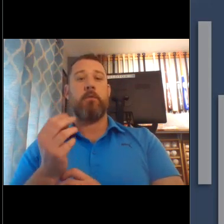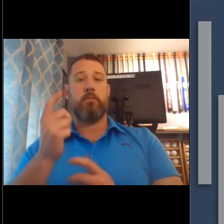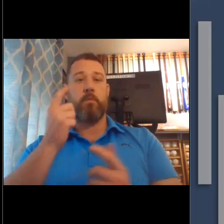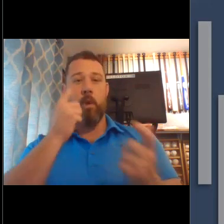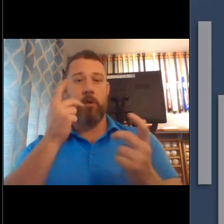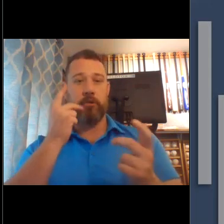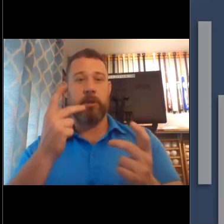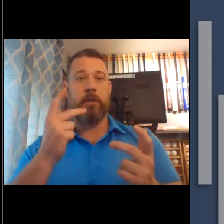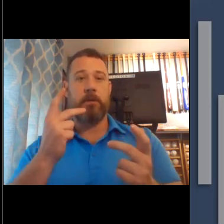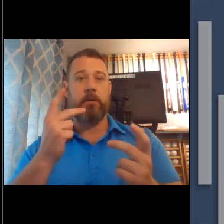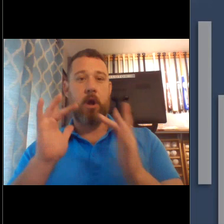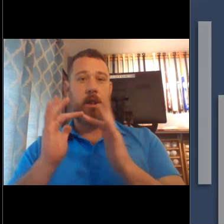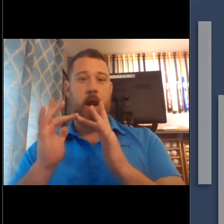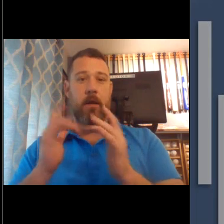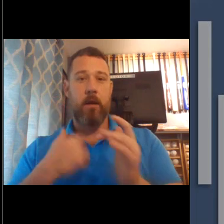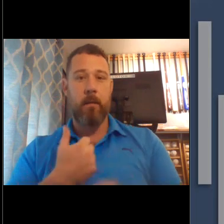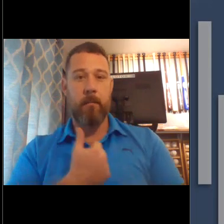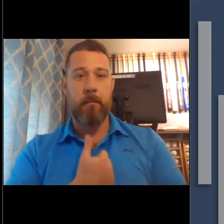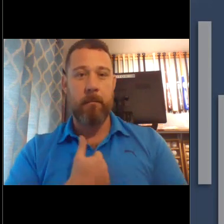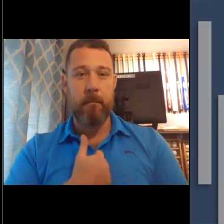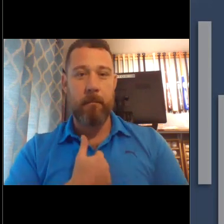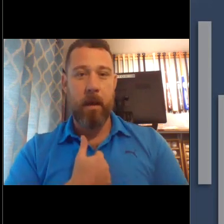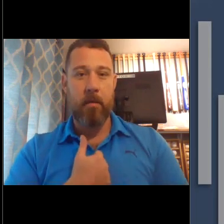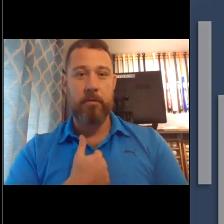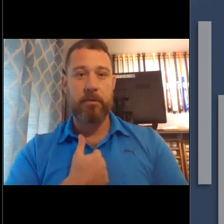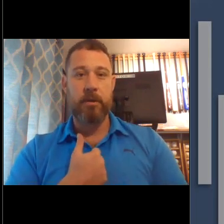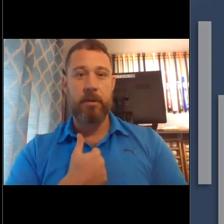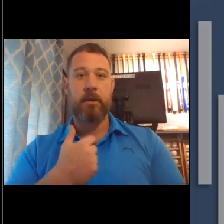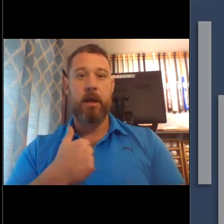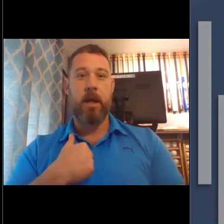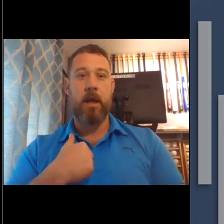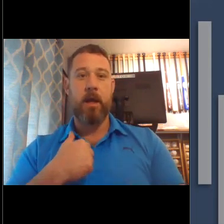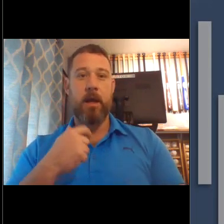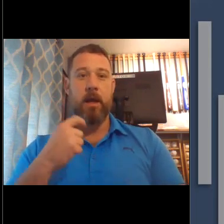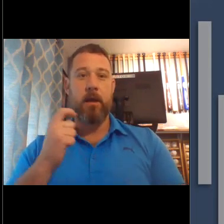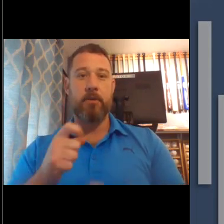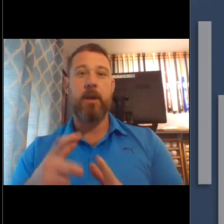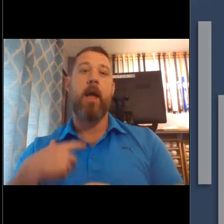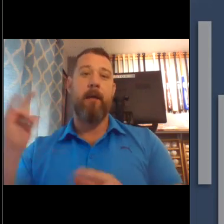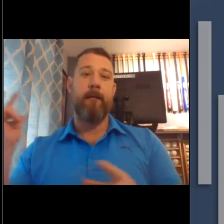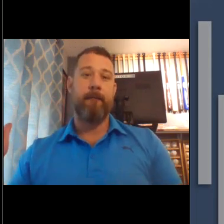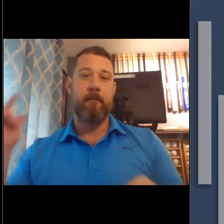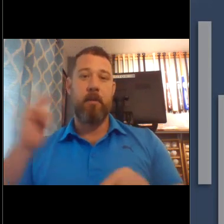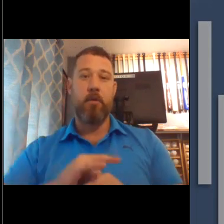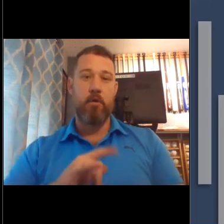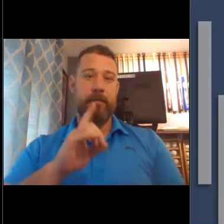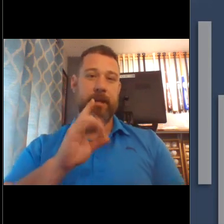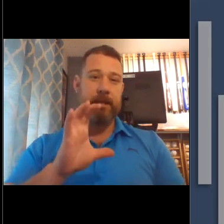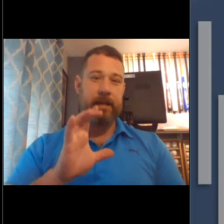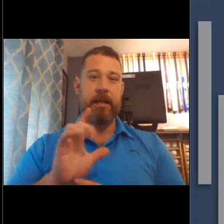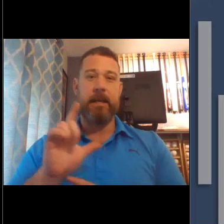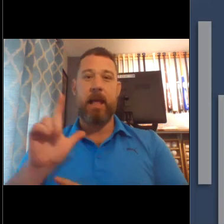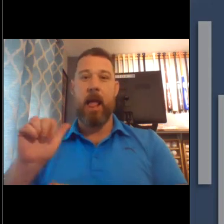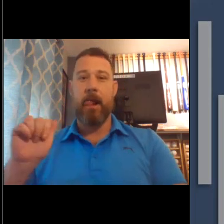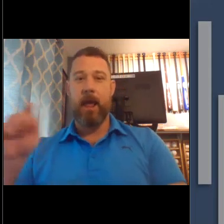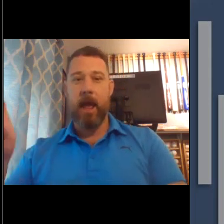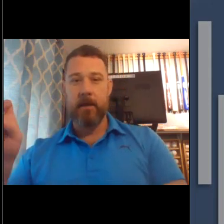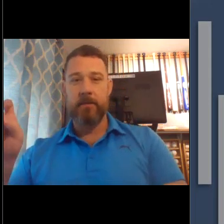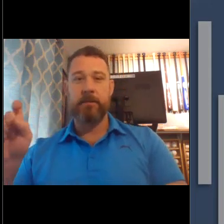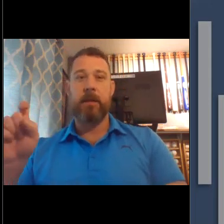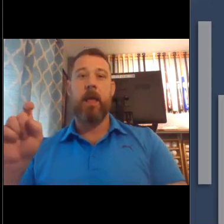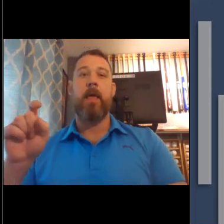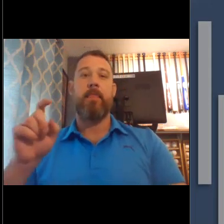I just want to apologize. I am a stickler for promptness. I flew in from DC this morning to LAX, and then a cab.